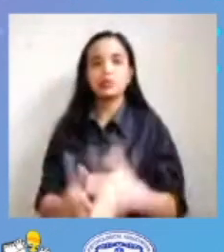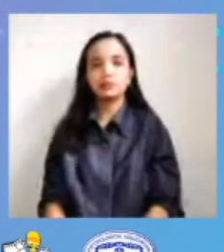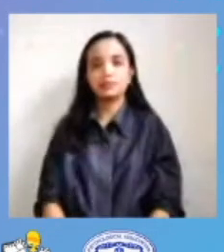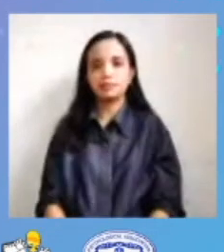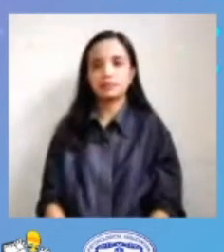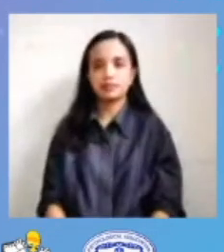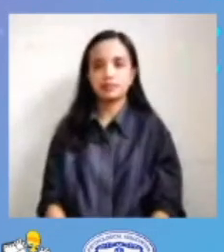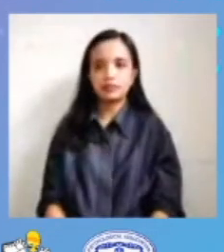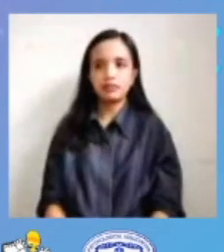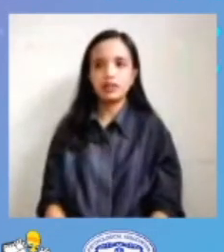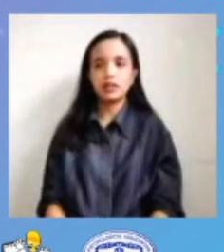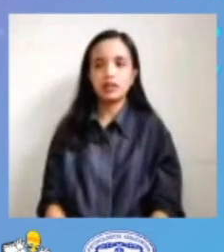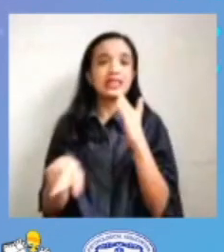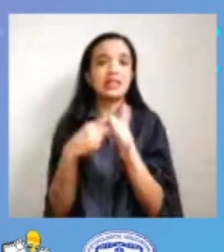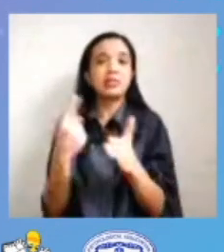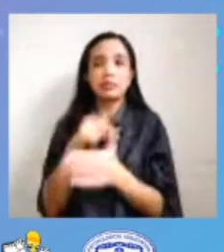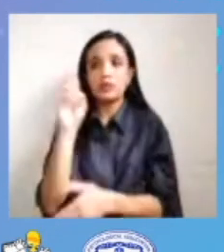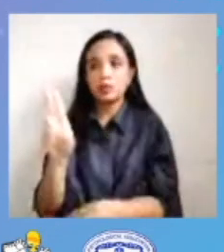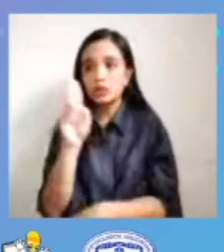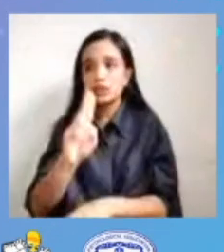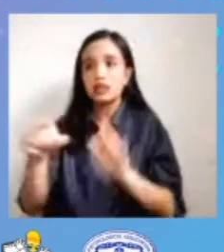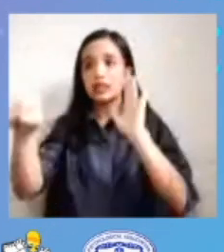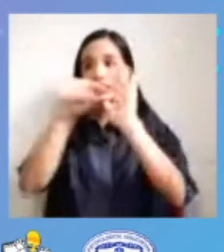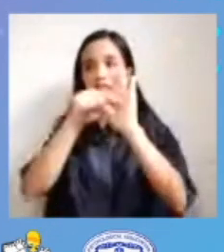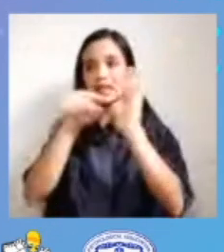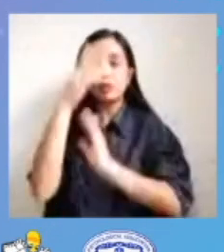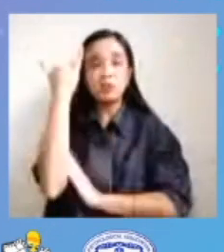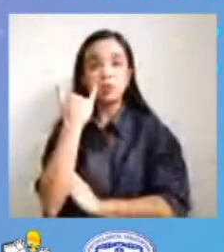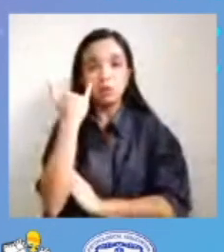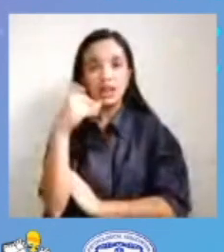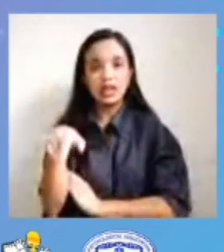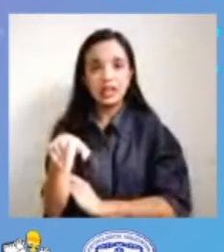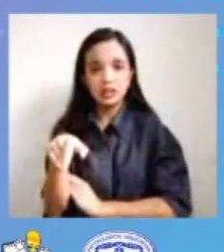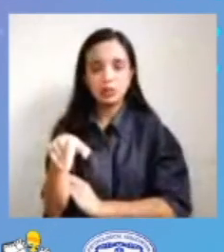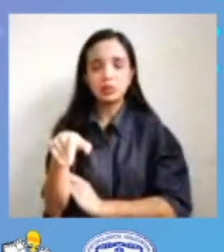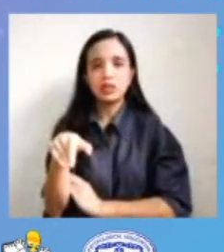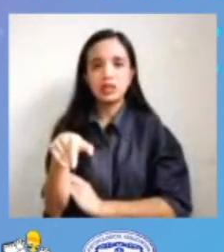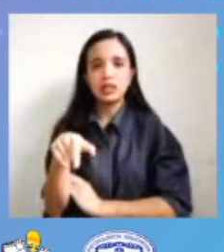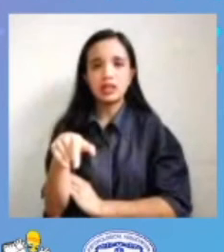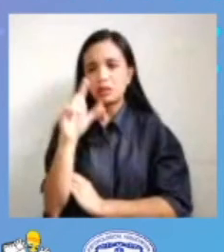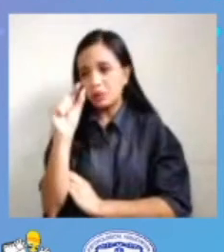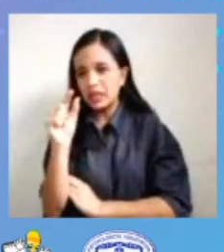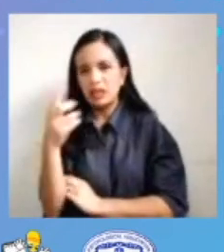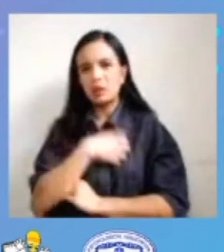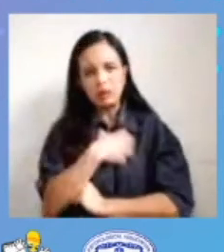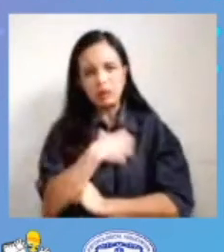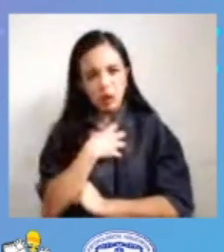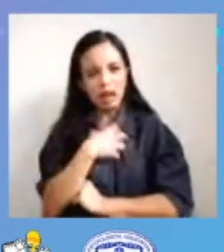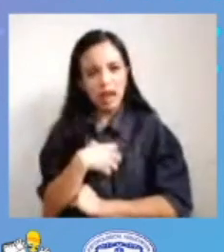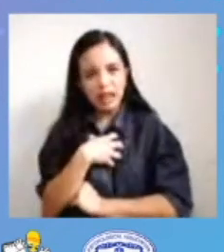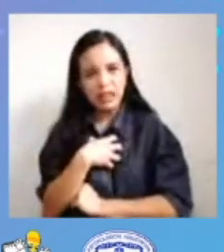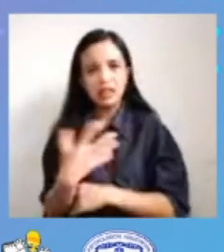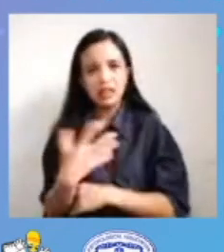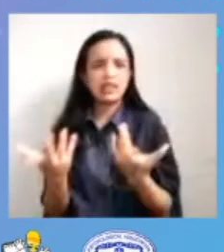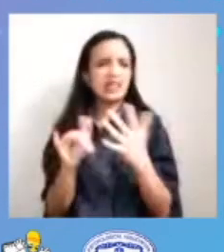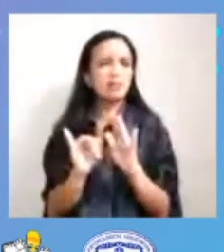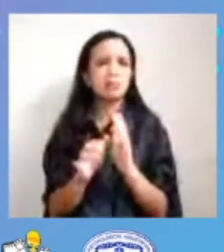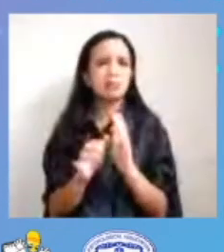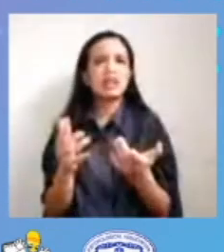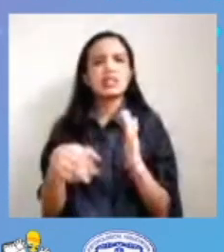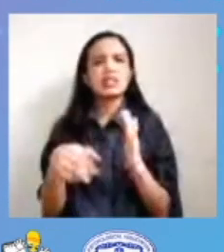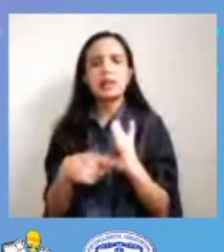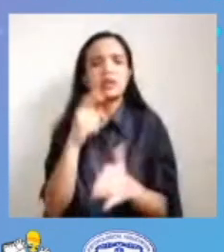band-aid solution, right? So you have to focus on nourishing your mind, and it has to be a daily thing. Hindi lang every other